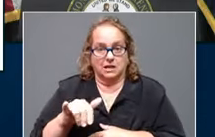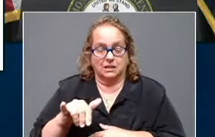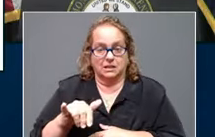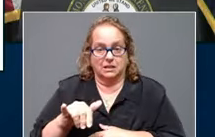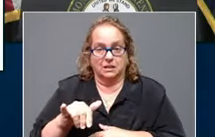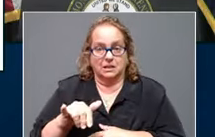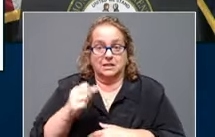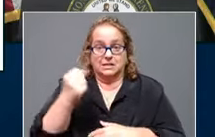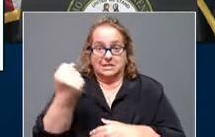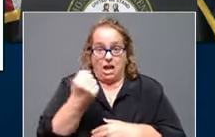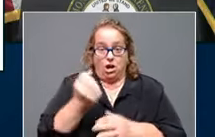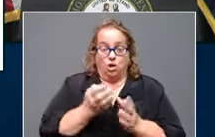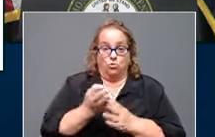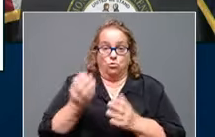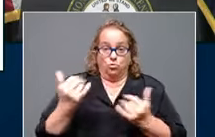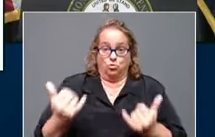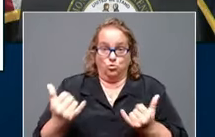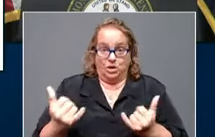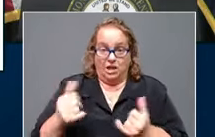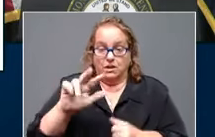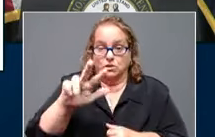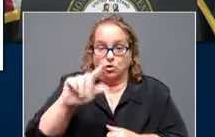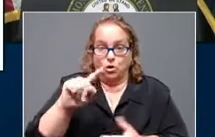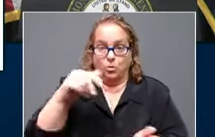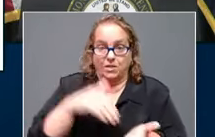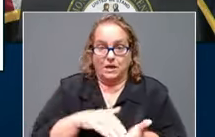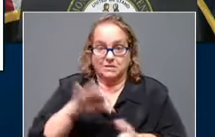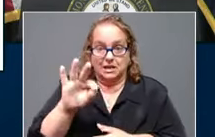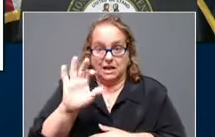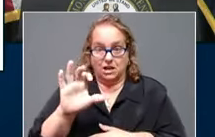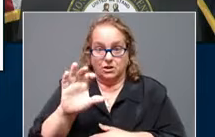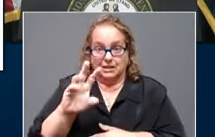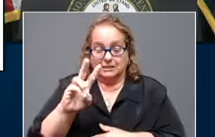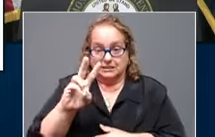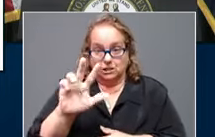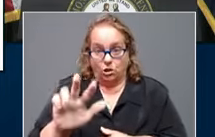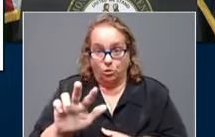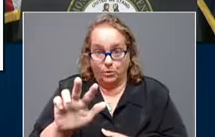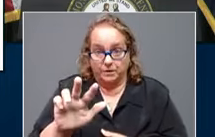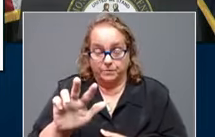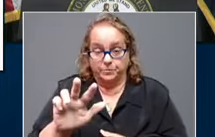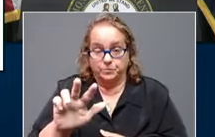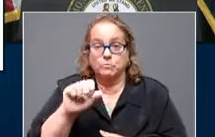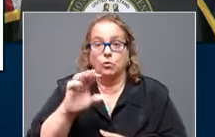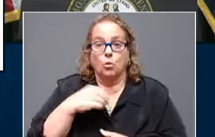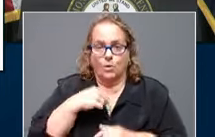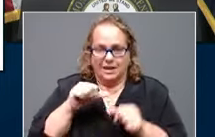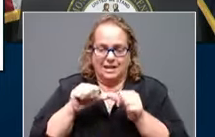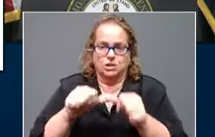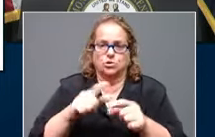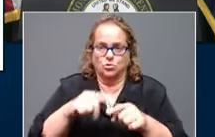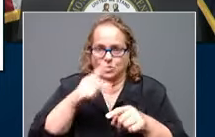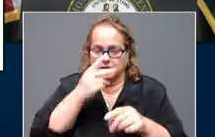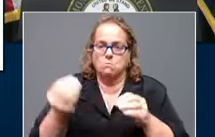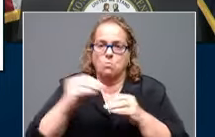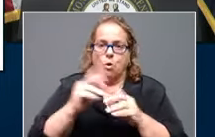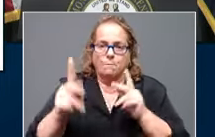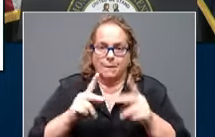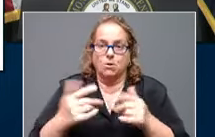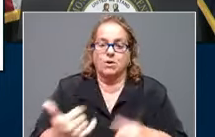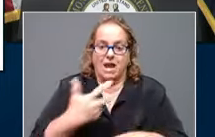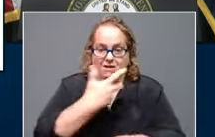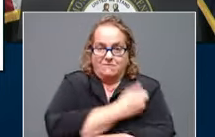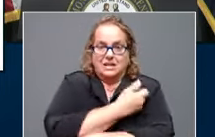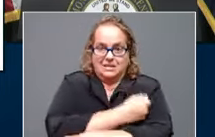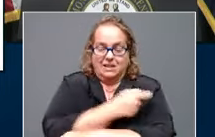1.8 or nearly 2 times more. We had our first county cross 70% vaccinations, and that is